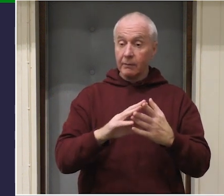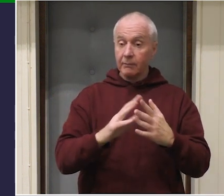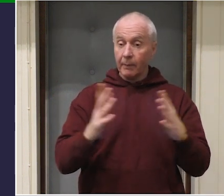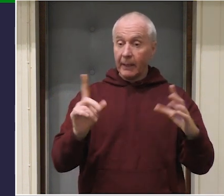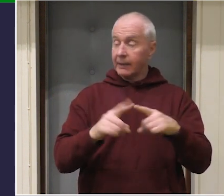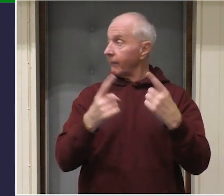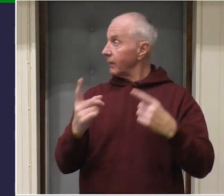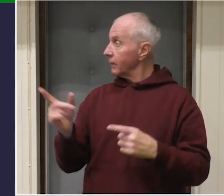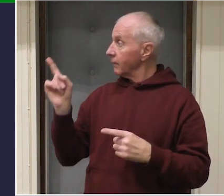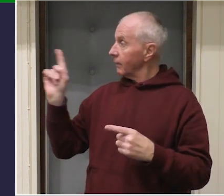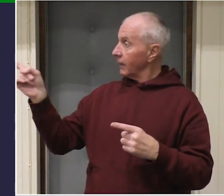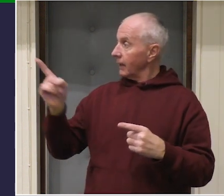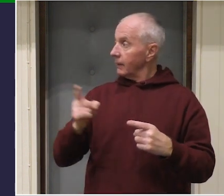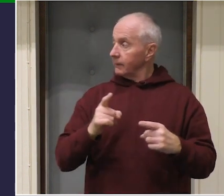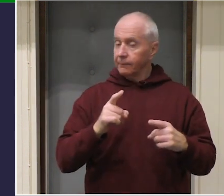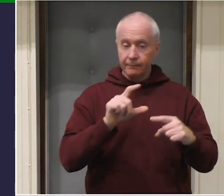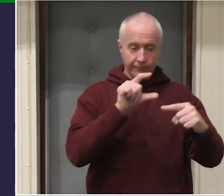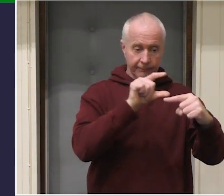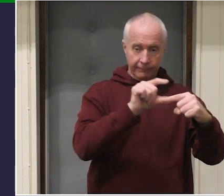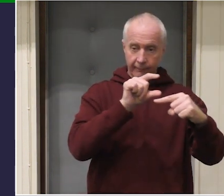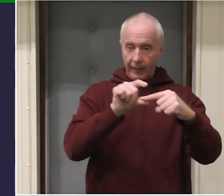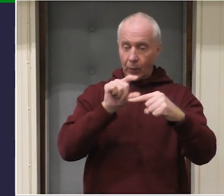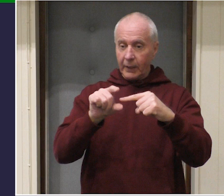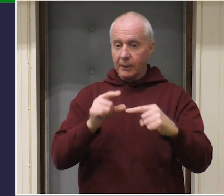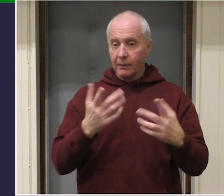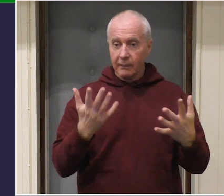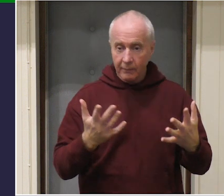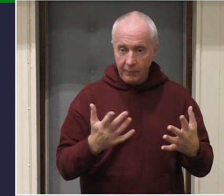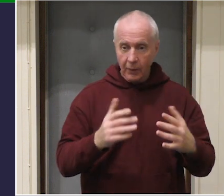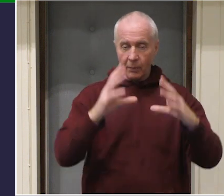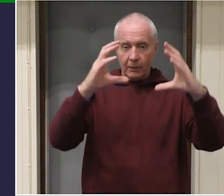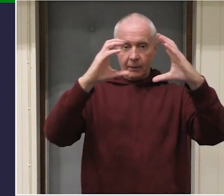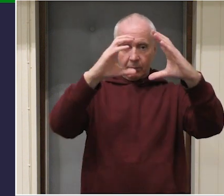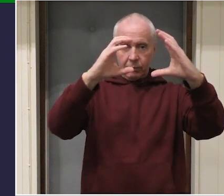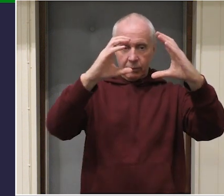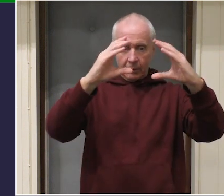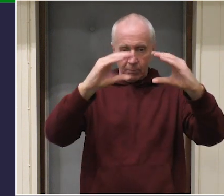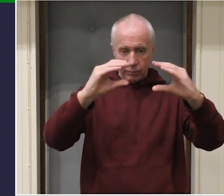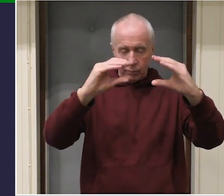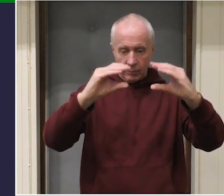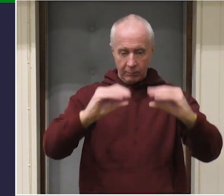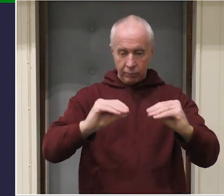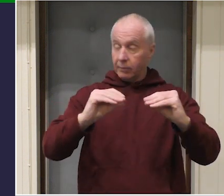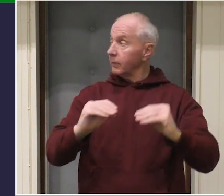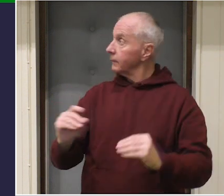This is in all the equations, so I do have to worry about it, even if I'm not interested in it. And these objects give us that.